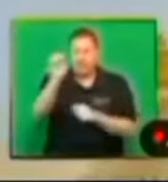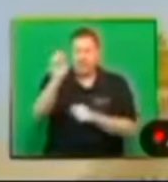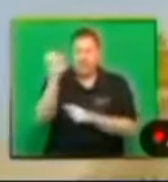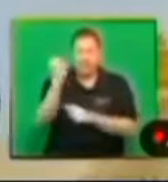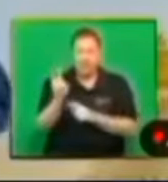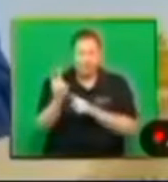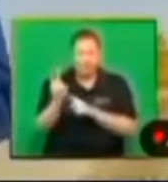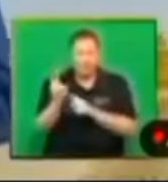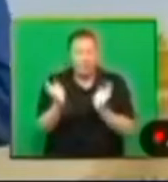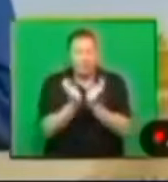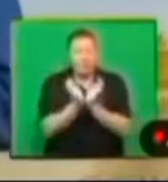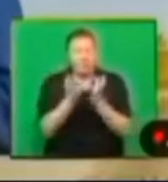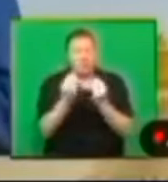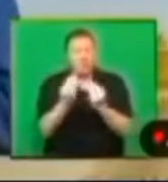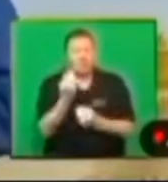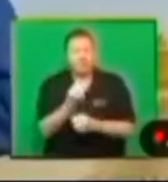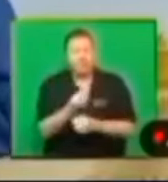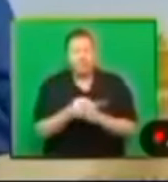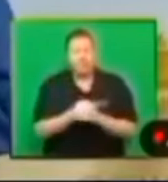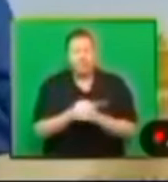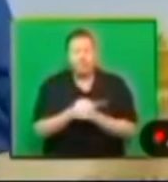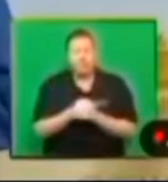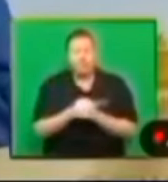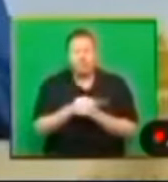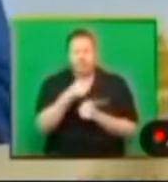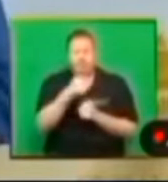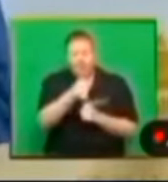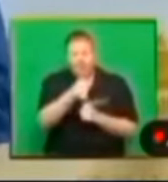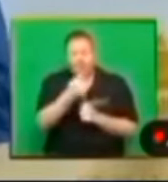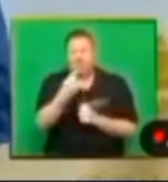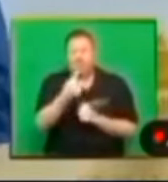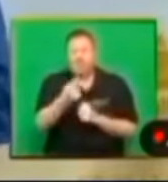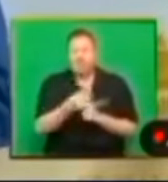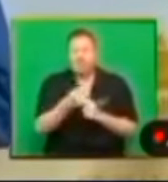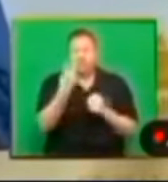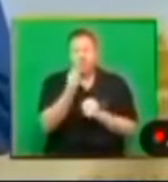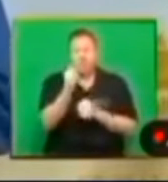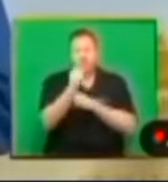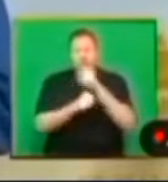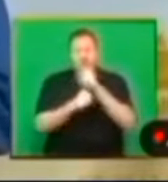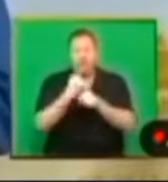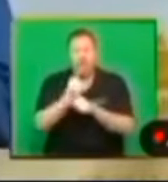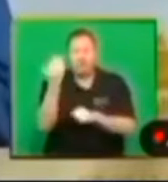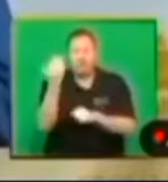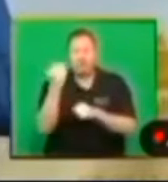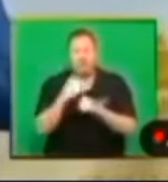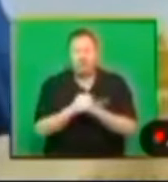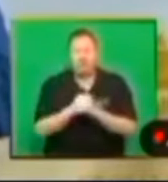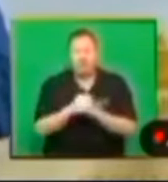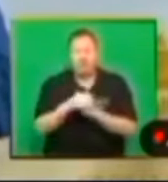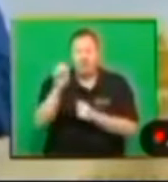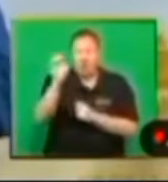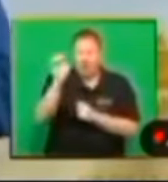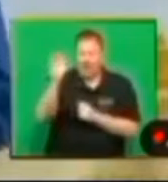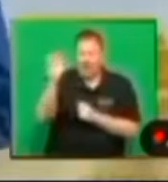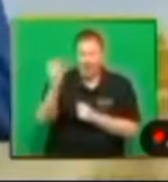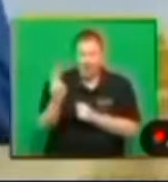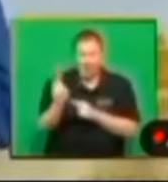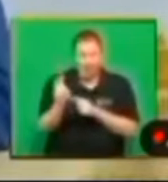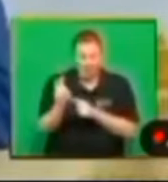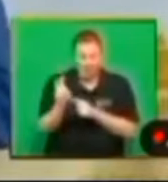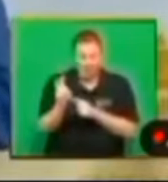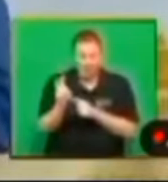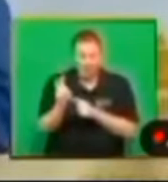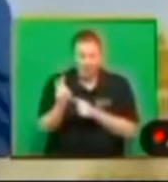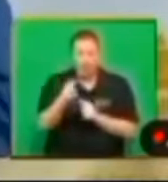said 20 years ago, Eskom was seen as one of the best